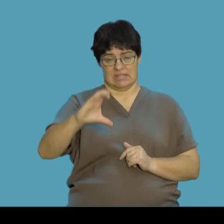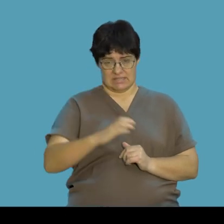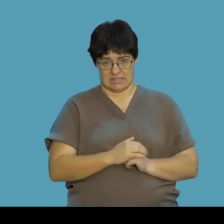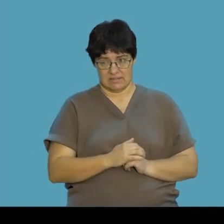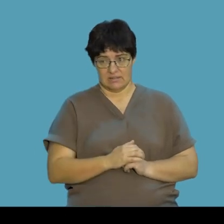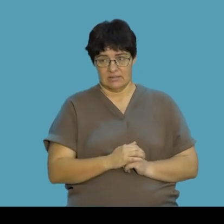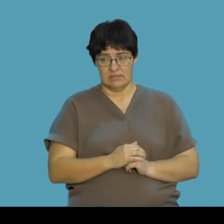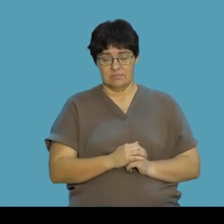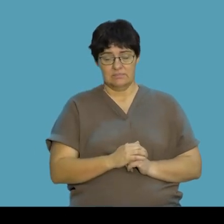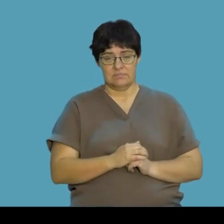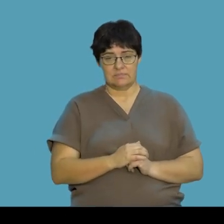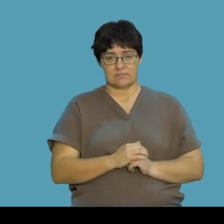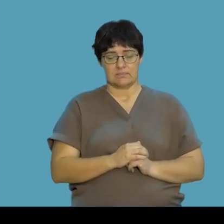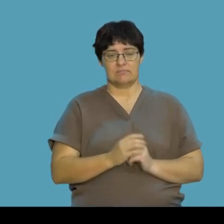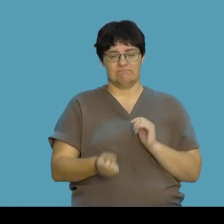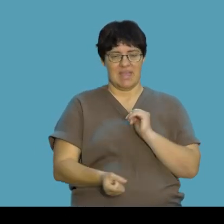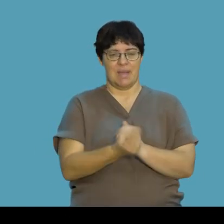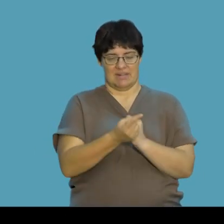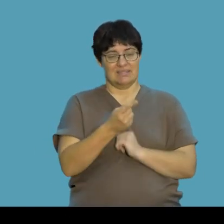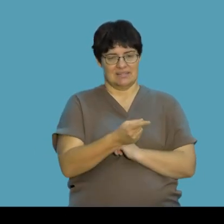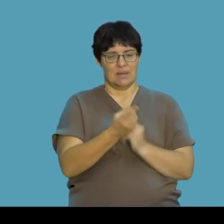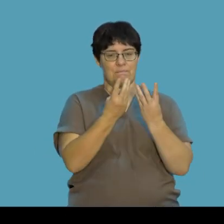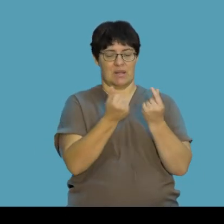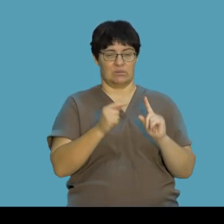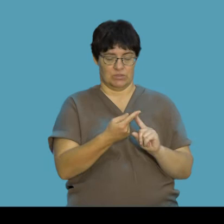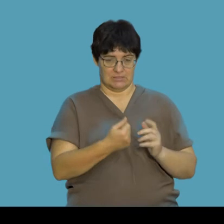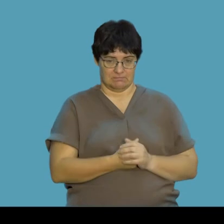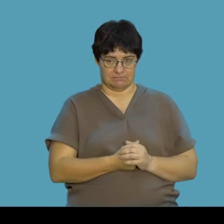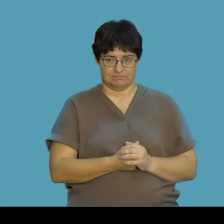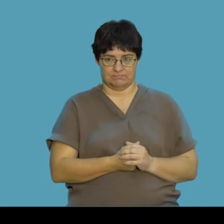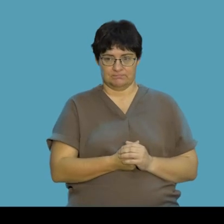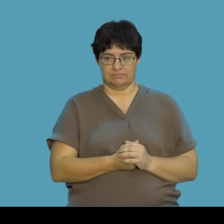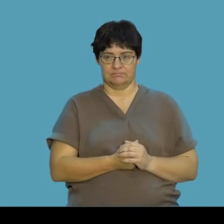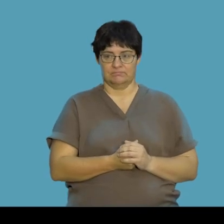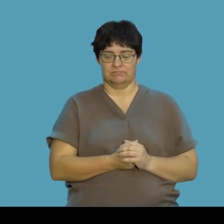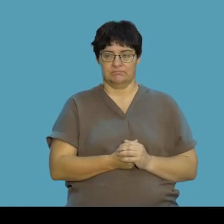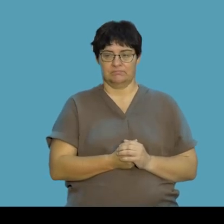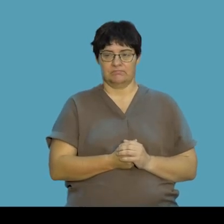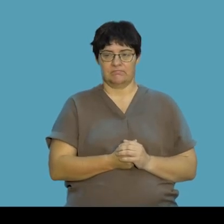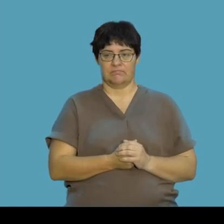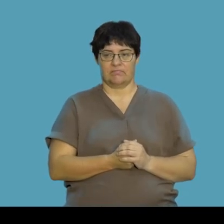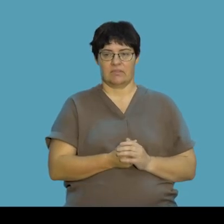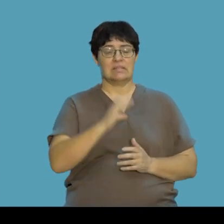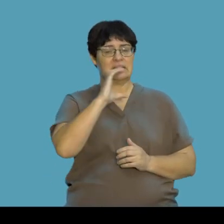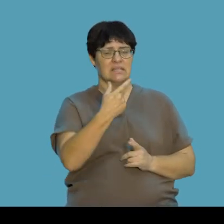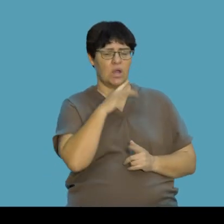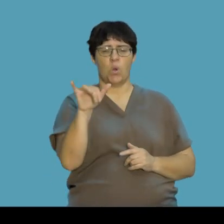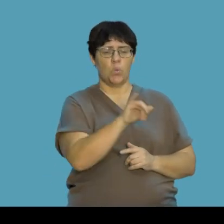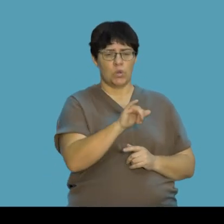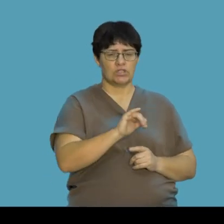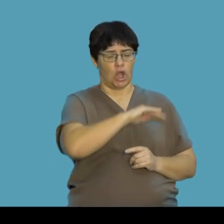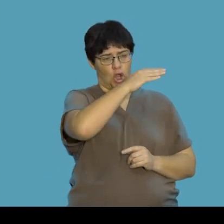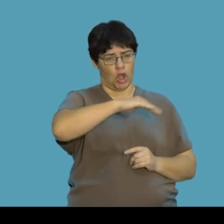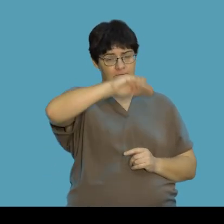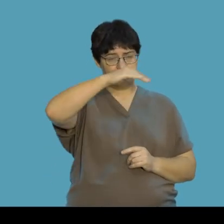which that phase change took place is actually 5 degrees Celsius, okay? C says, which part of the curve are the